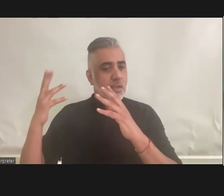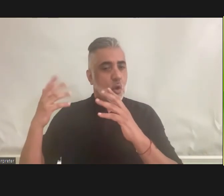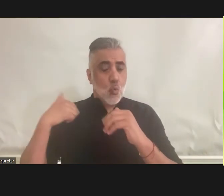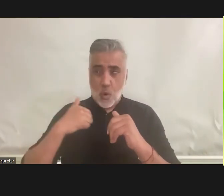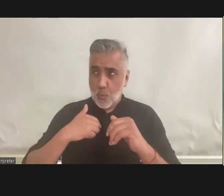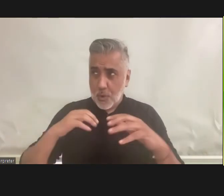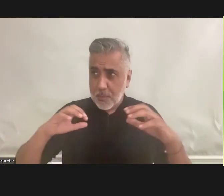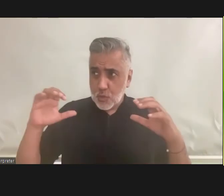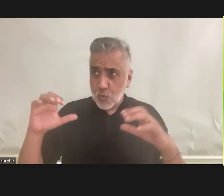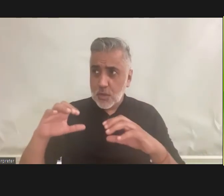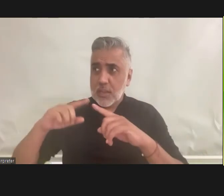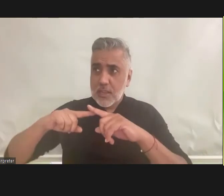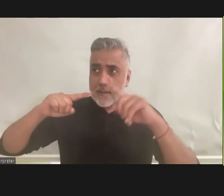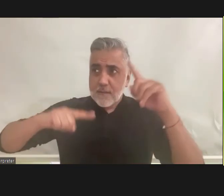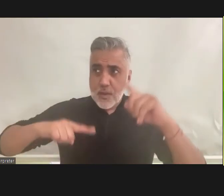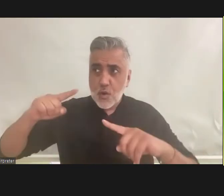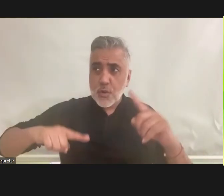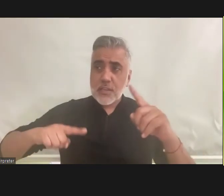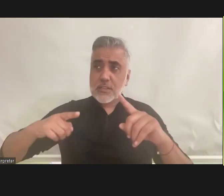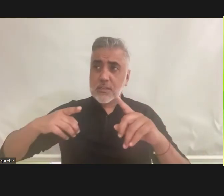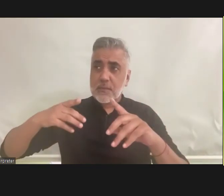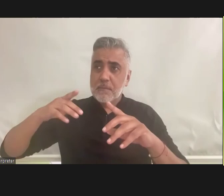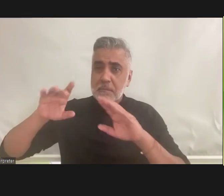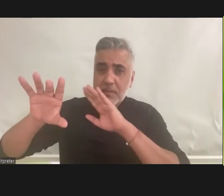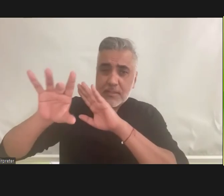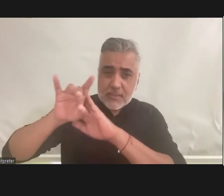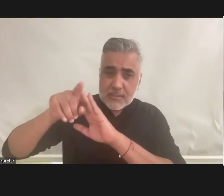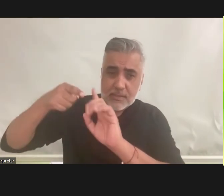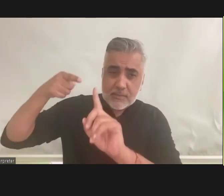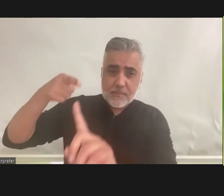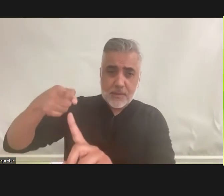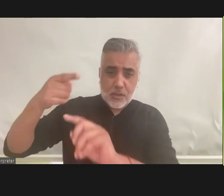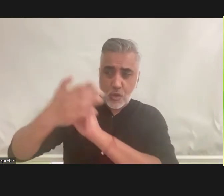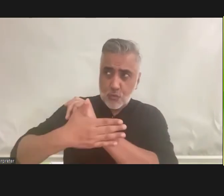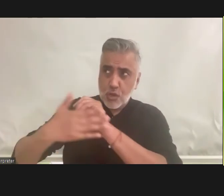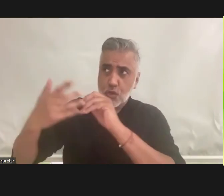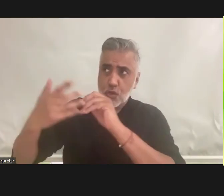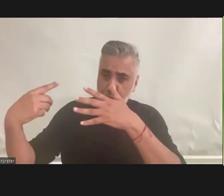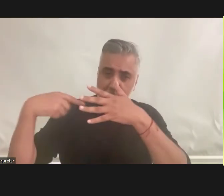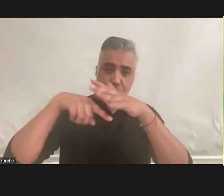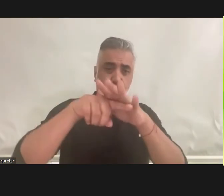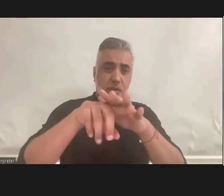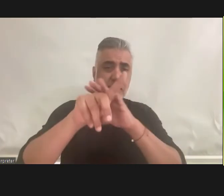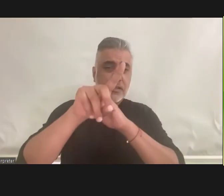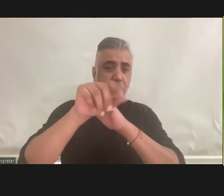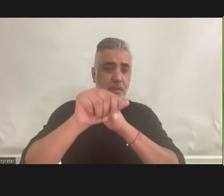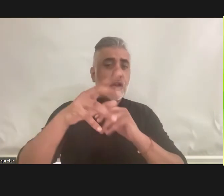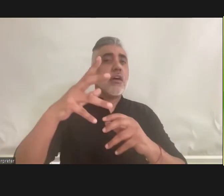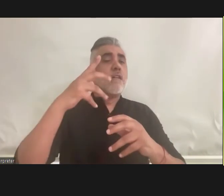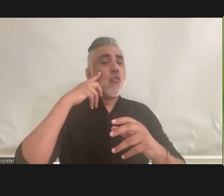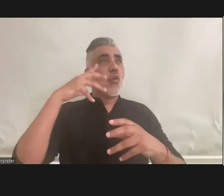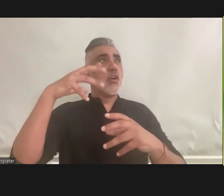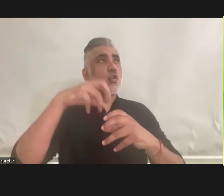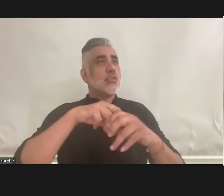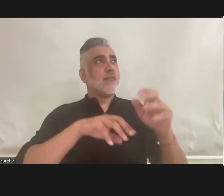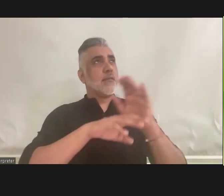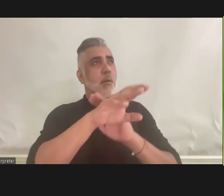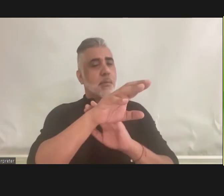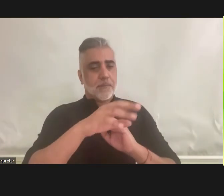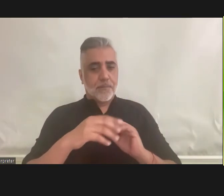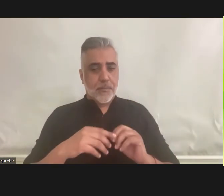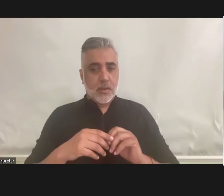doing in various select countries to mainstream disability inclusive development. And I think one